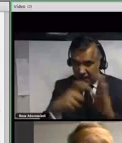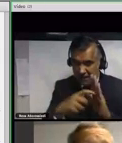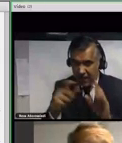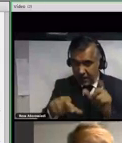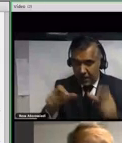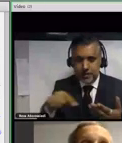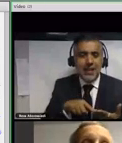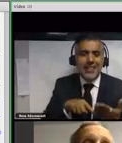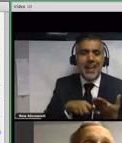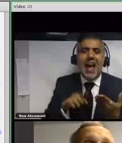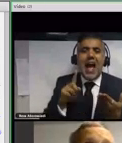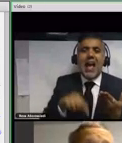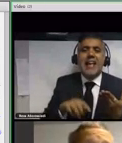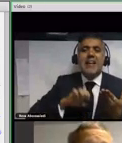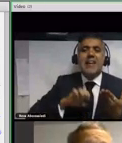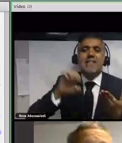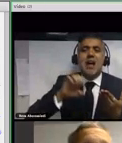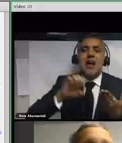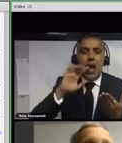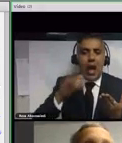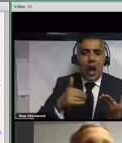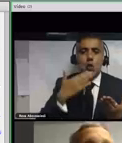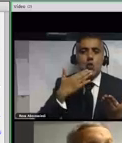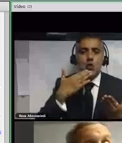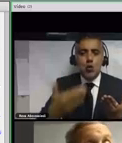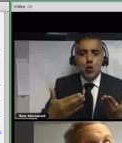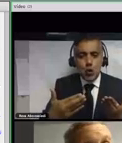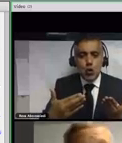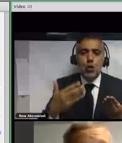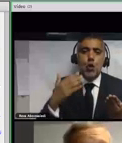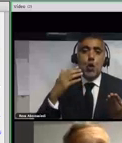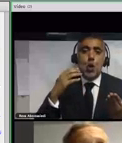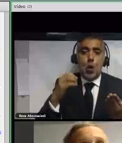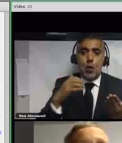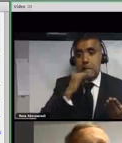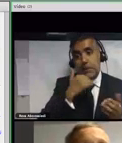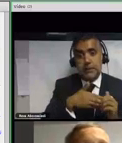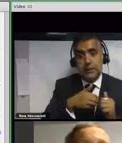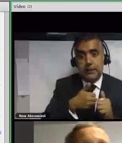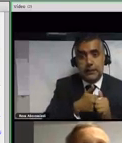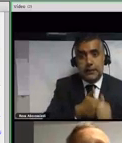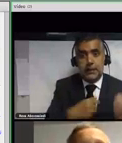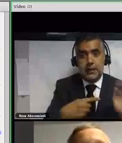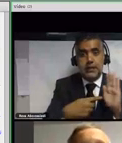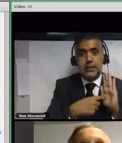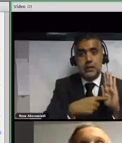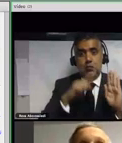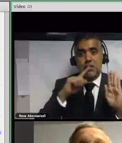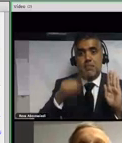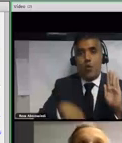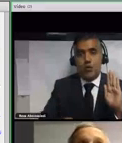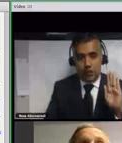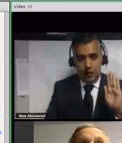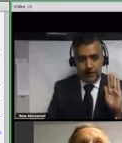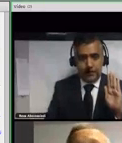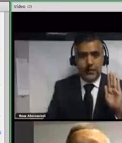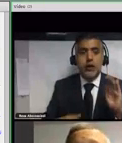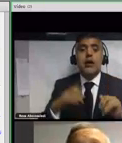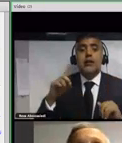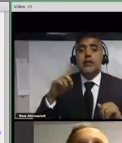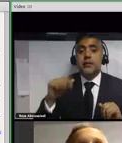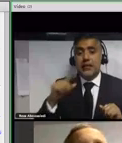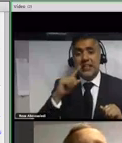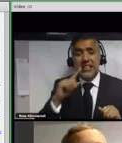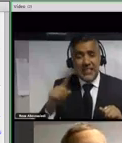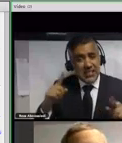can't evaluate how useful or even misleading that those reports could be. And finally, disability is